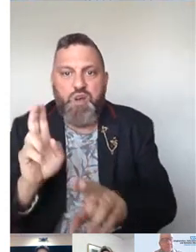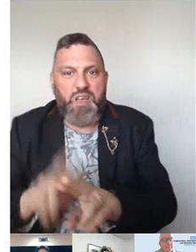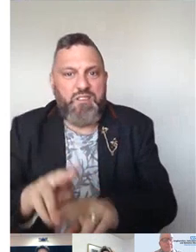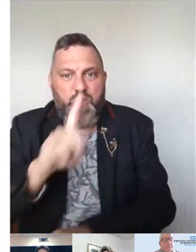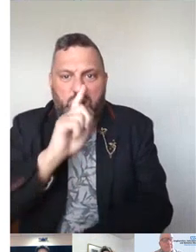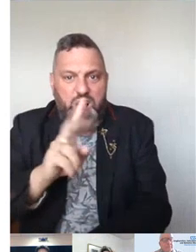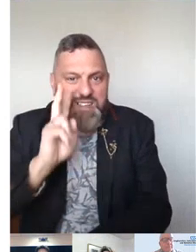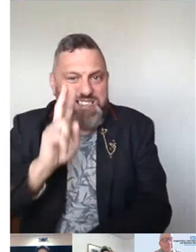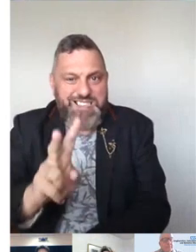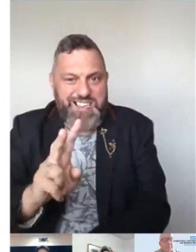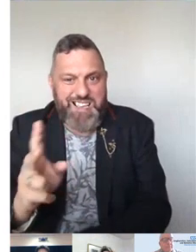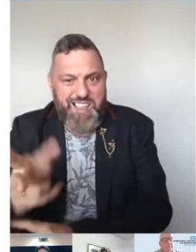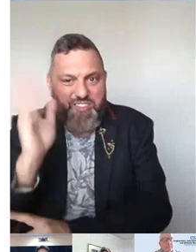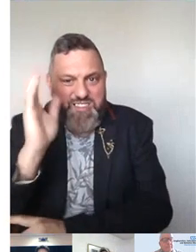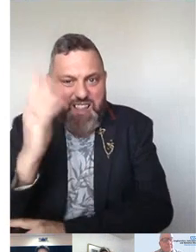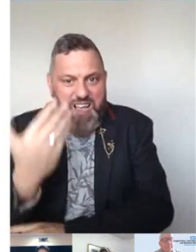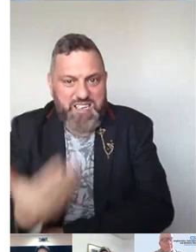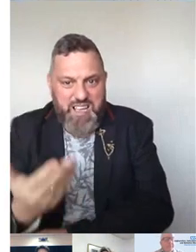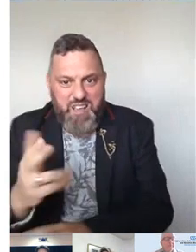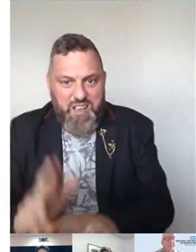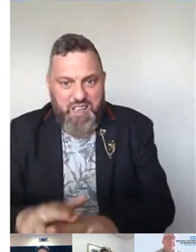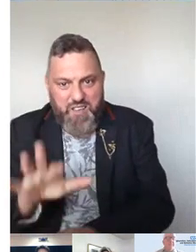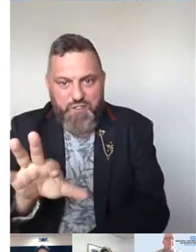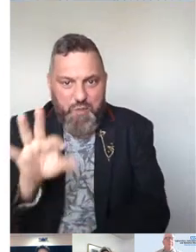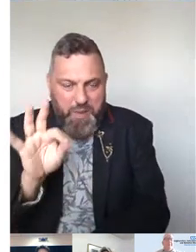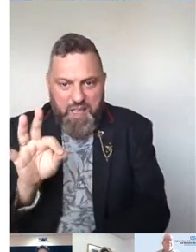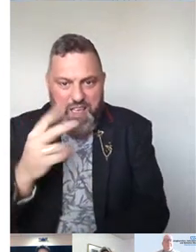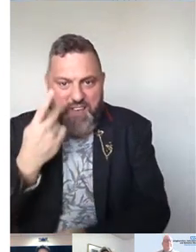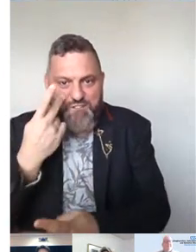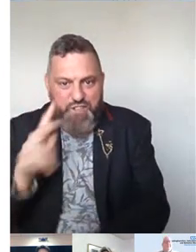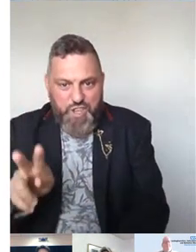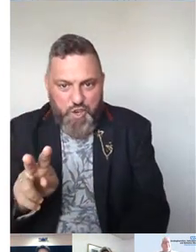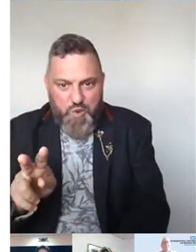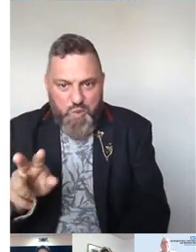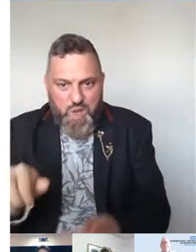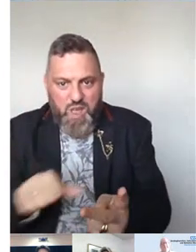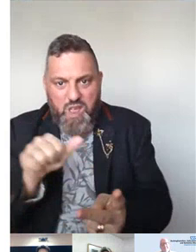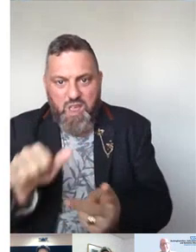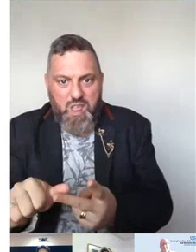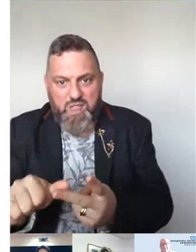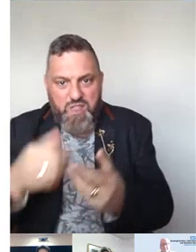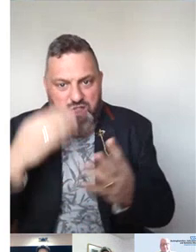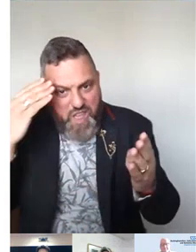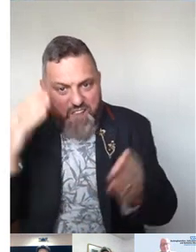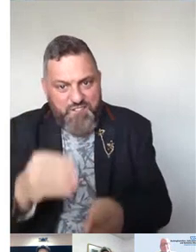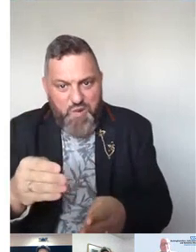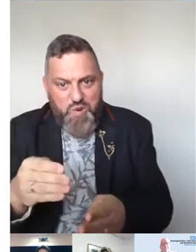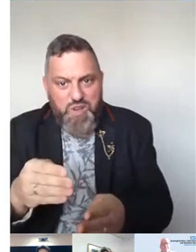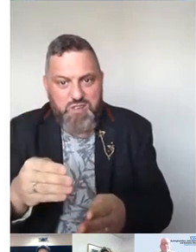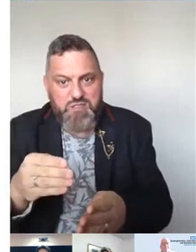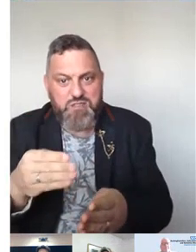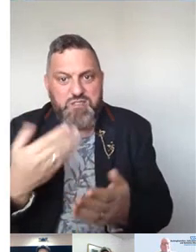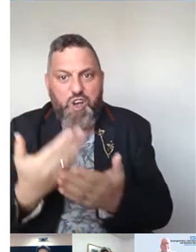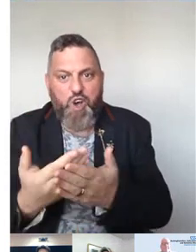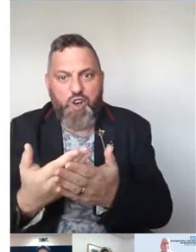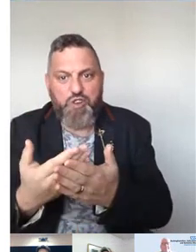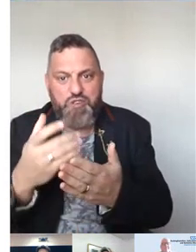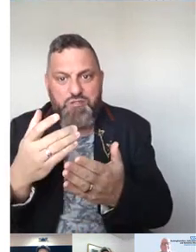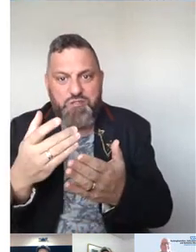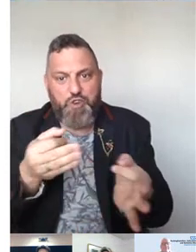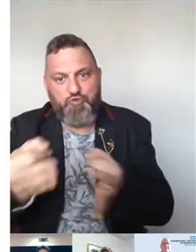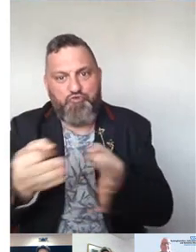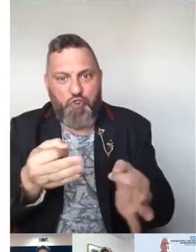slides right now, if you select view and then focus on control, then hopefully that